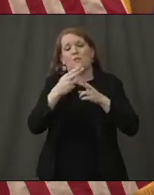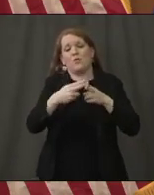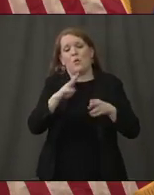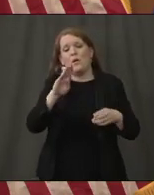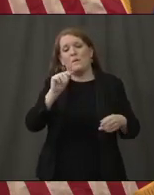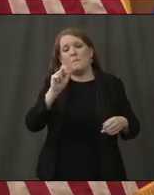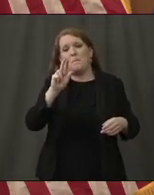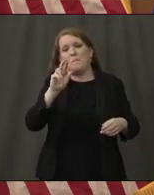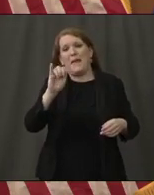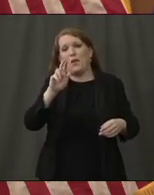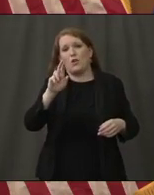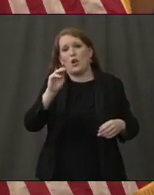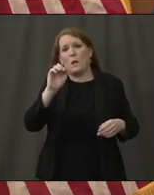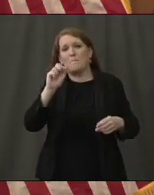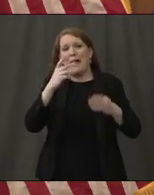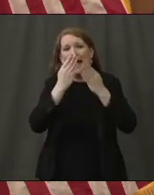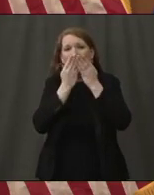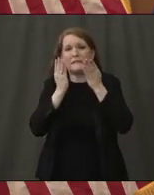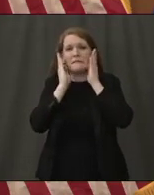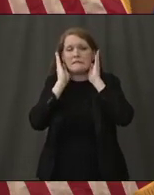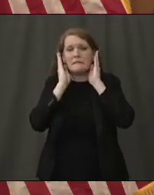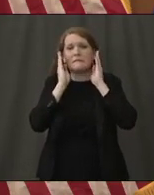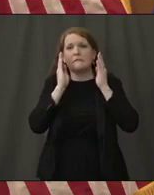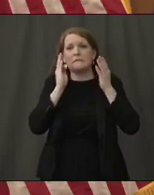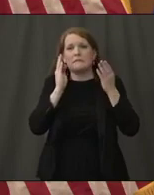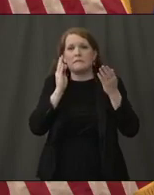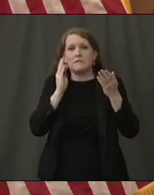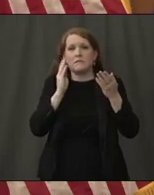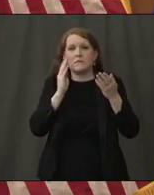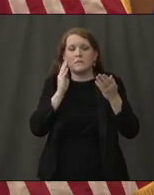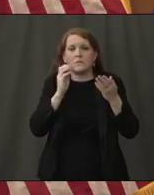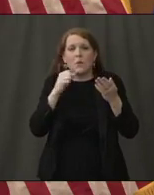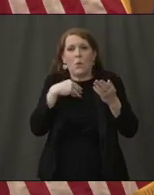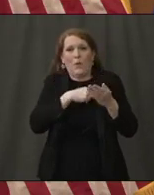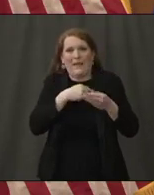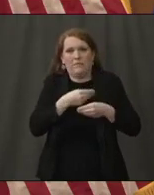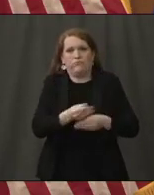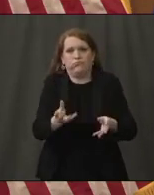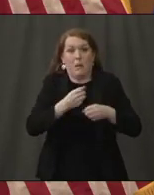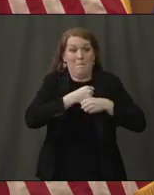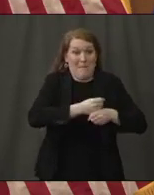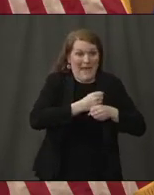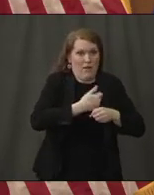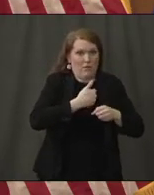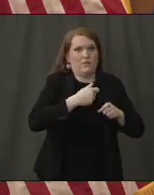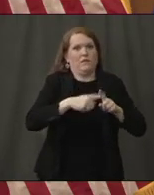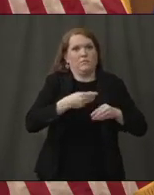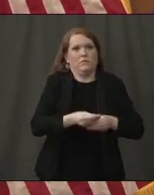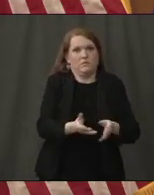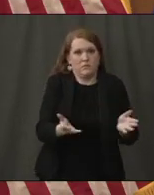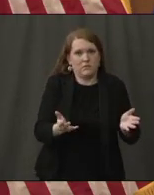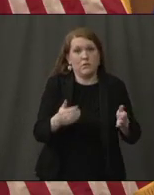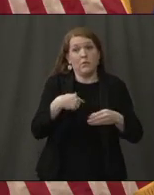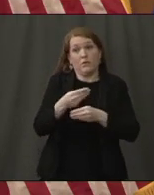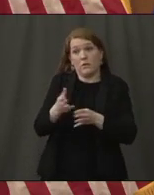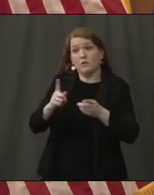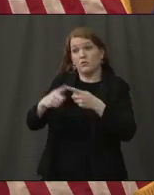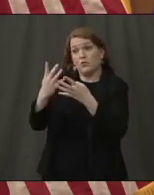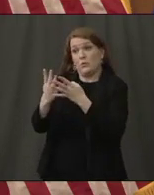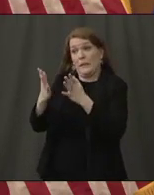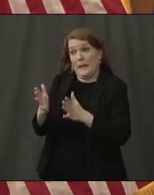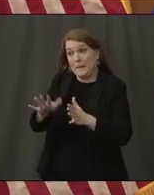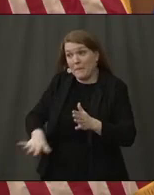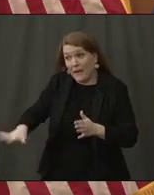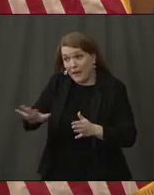department. So we're producing barrier masks that are not only for the inmate population, which we've given them to, but we've also provided